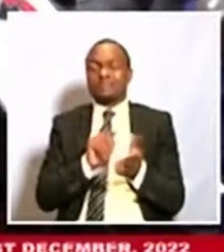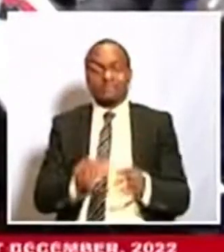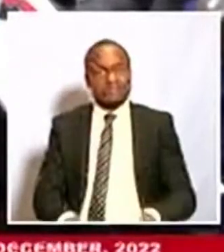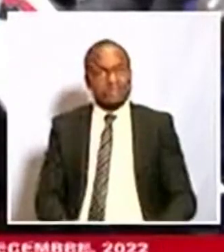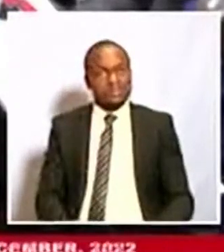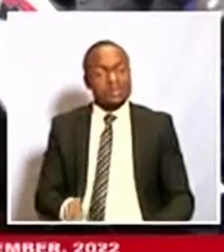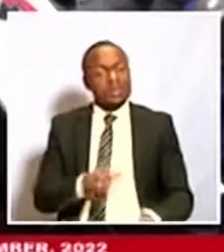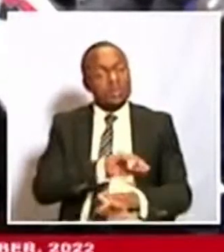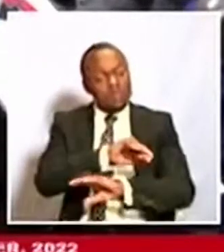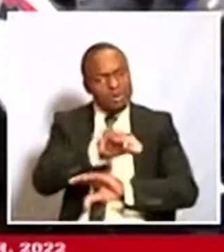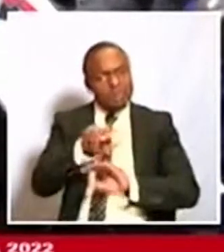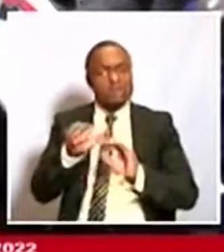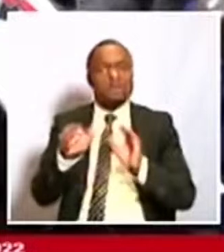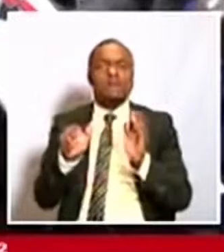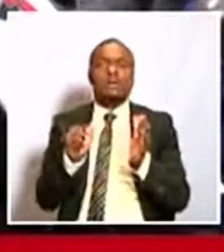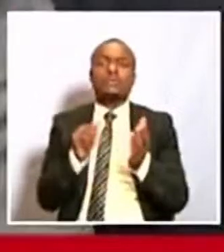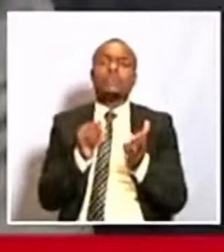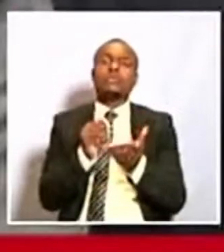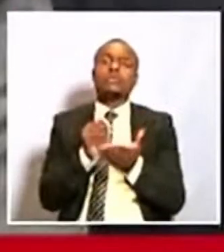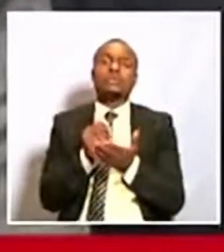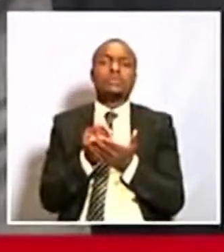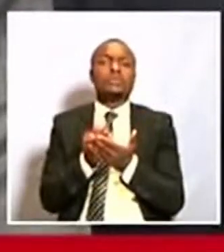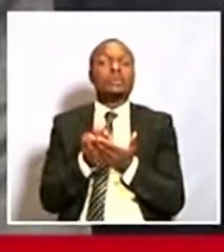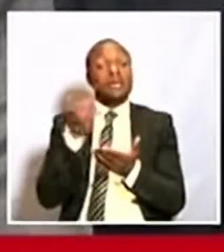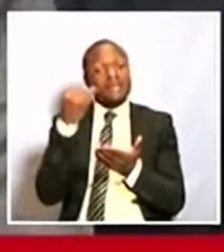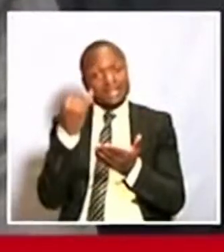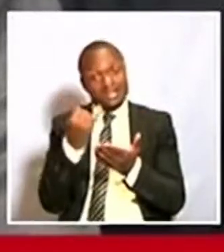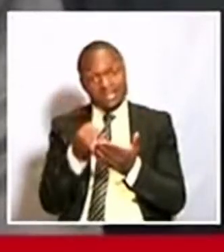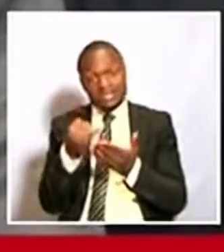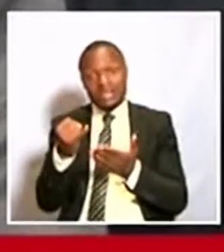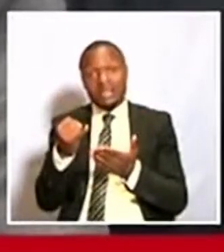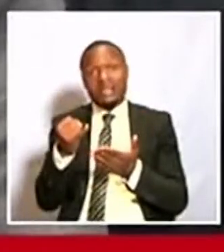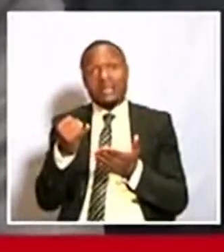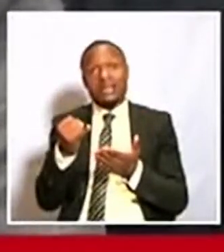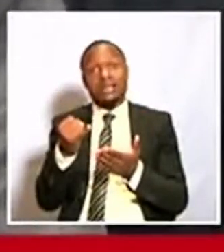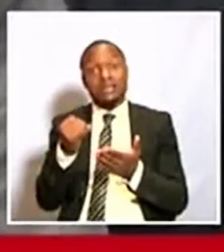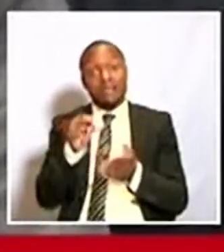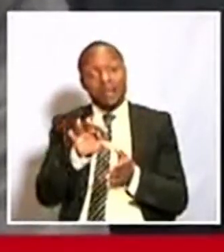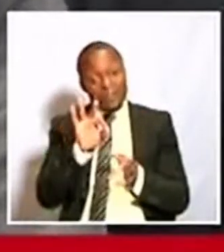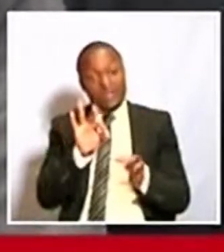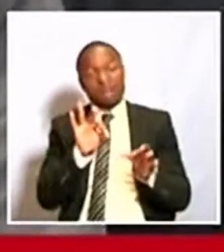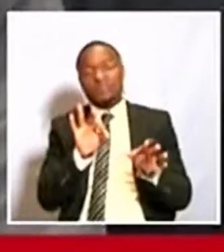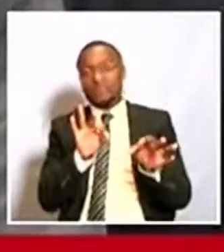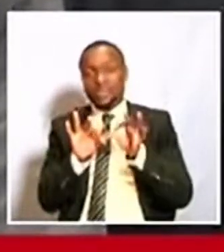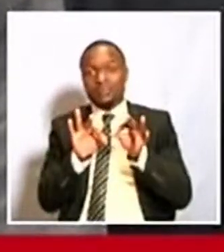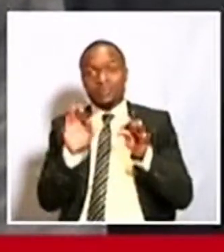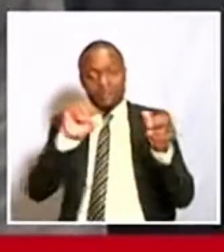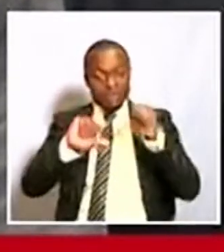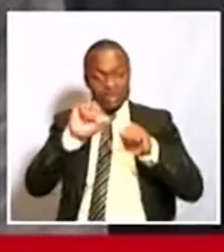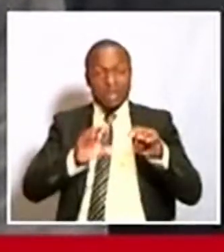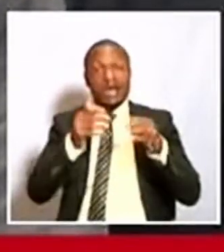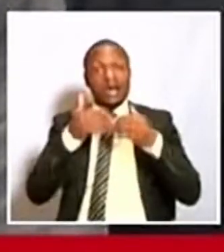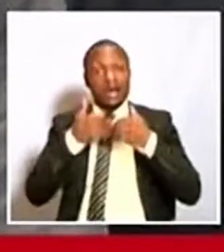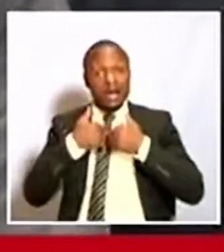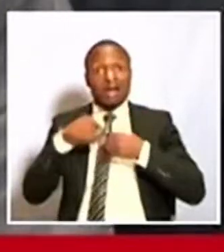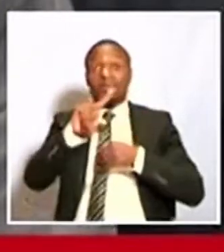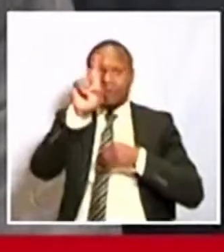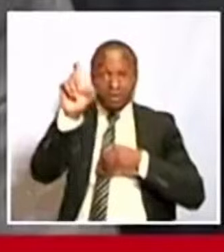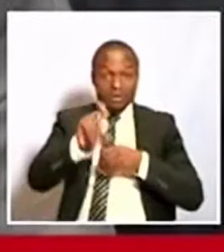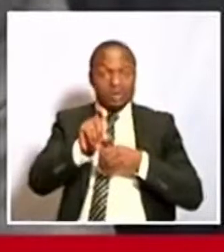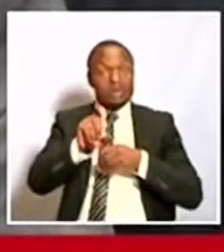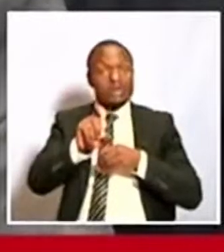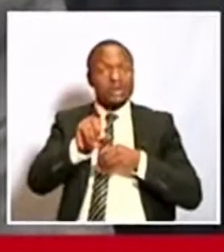all the items highlighted by the auditors have got questionable responses. Lack